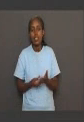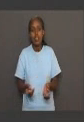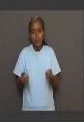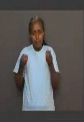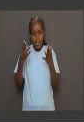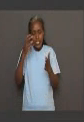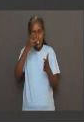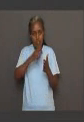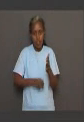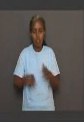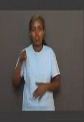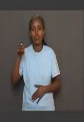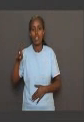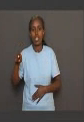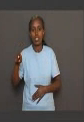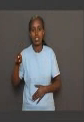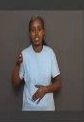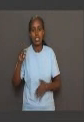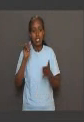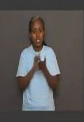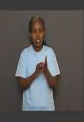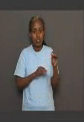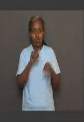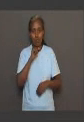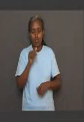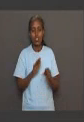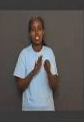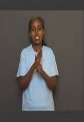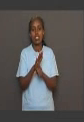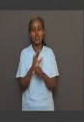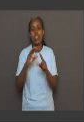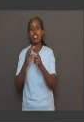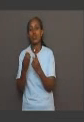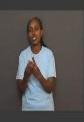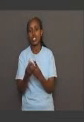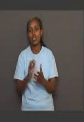many values of x that do not satisfy the condition.